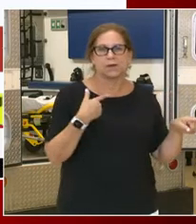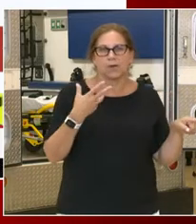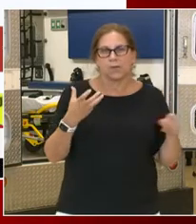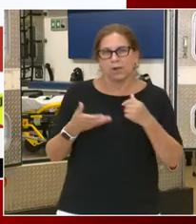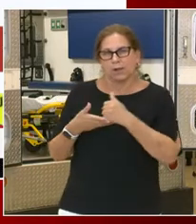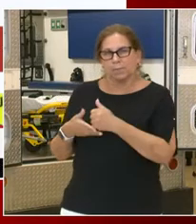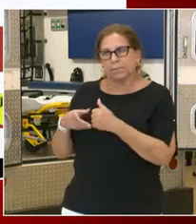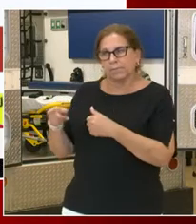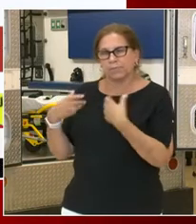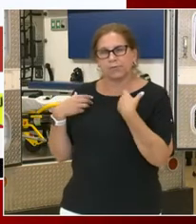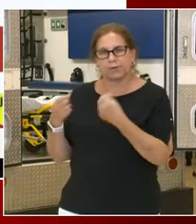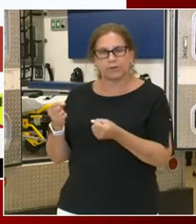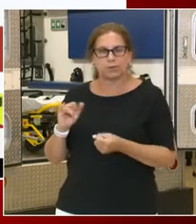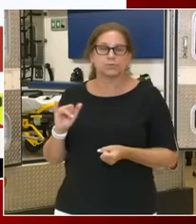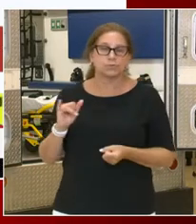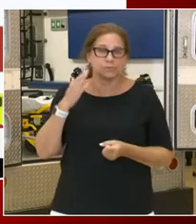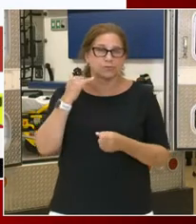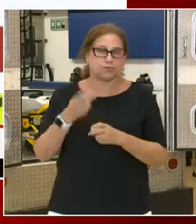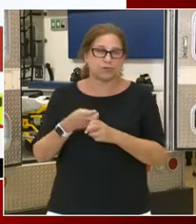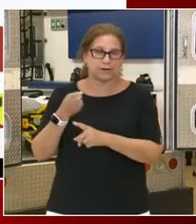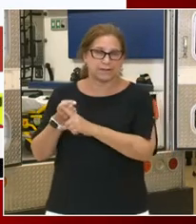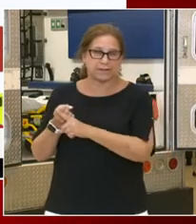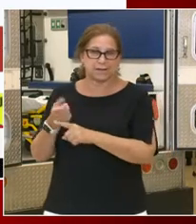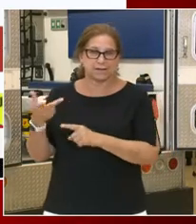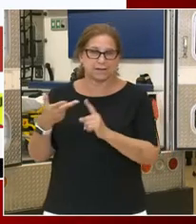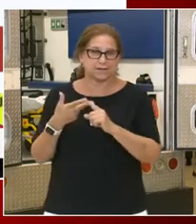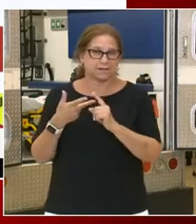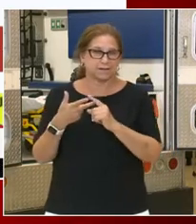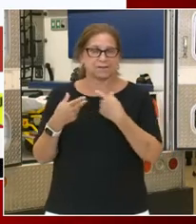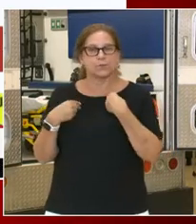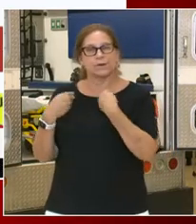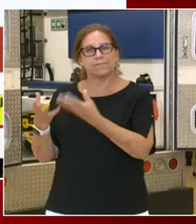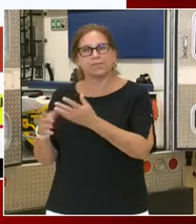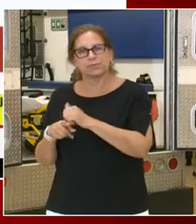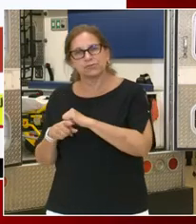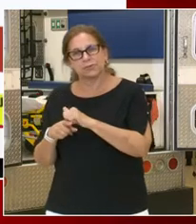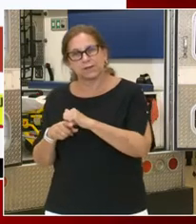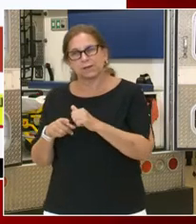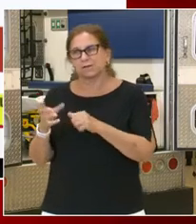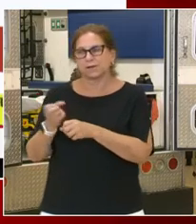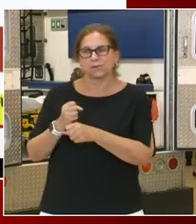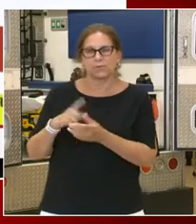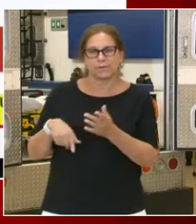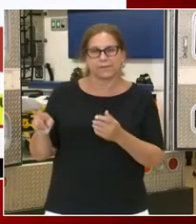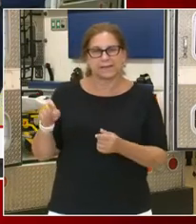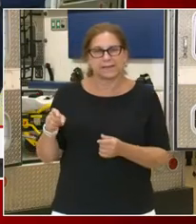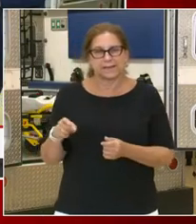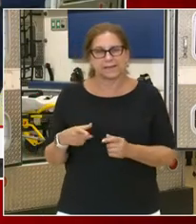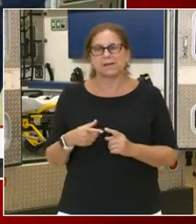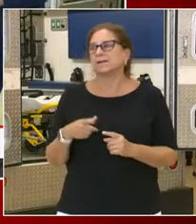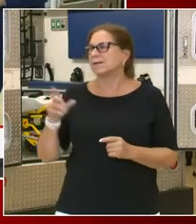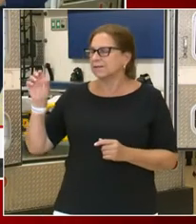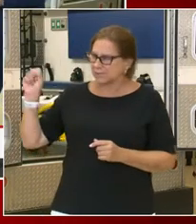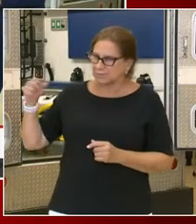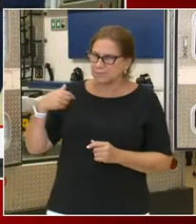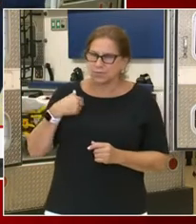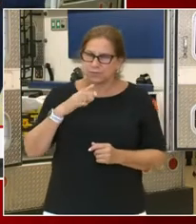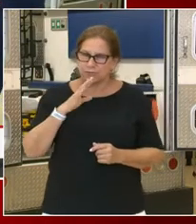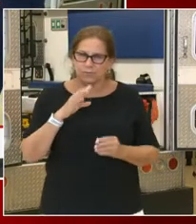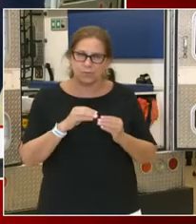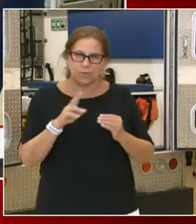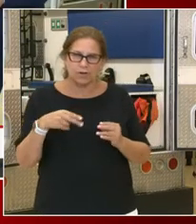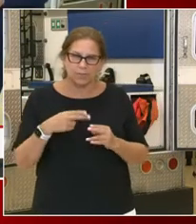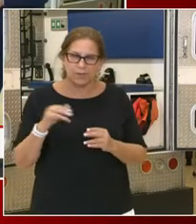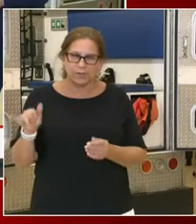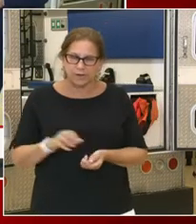that is about our residents who have been hardest hit during the pandemic. Great. Yeah, and I want to talk about that as we talk